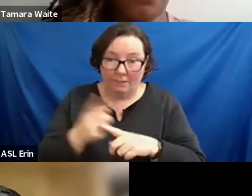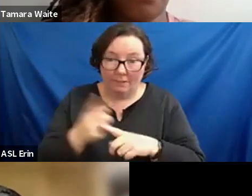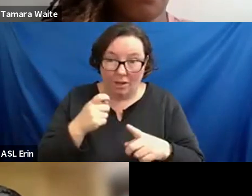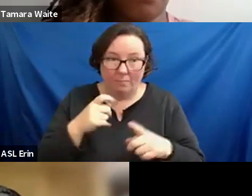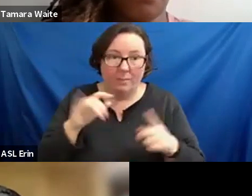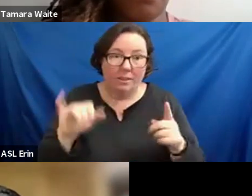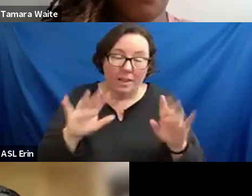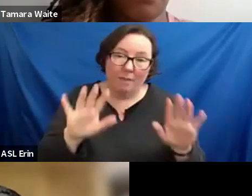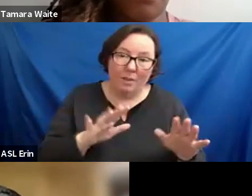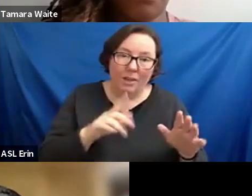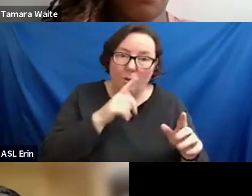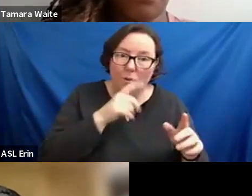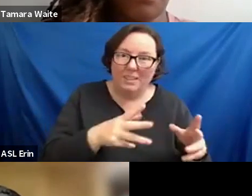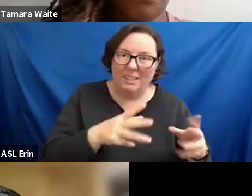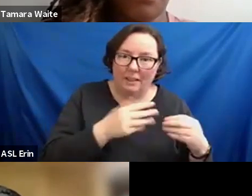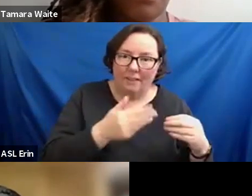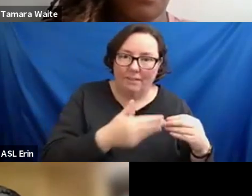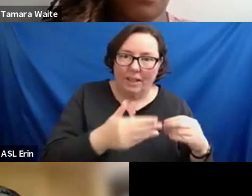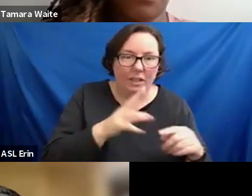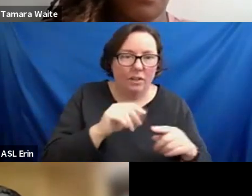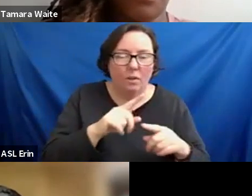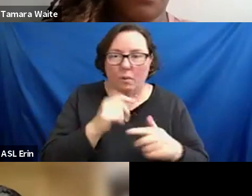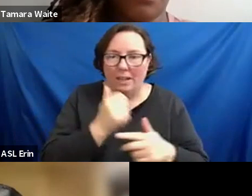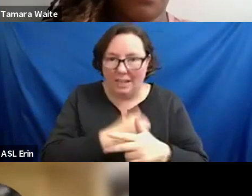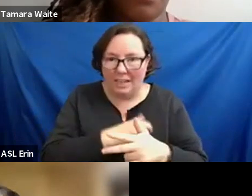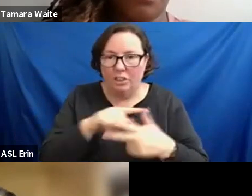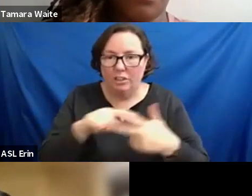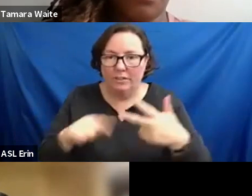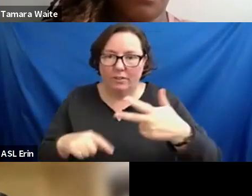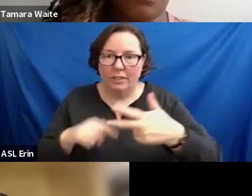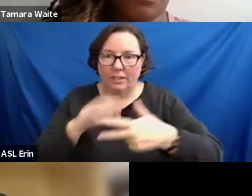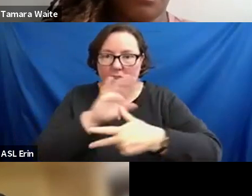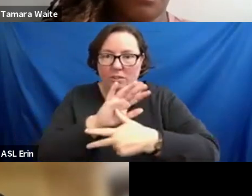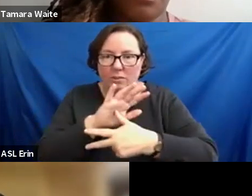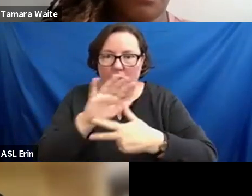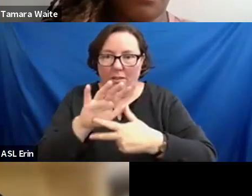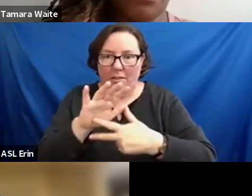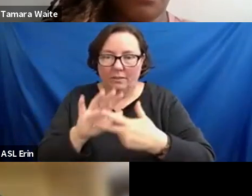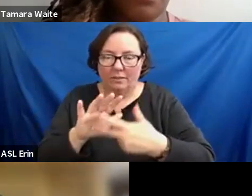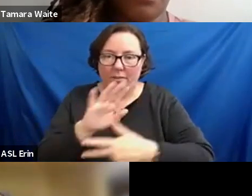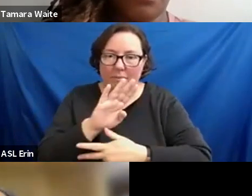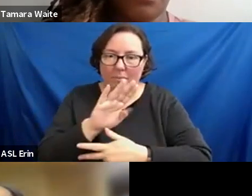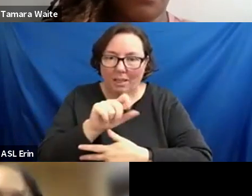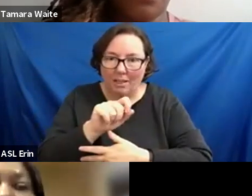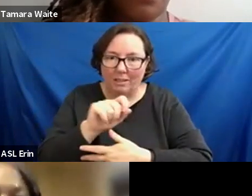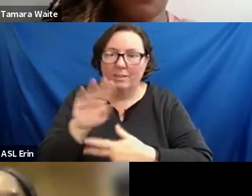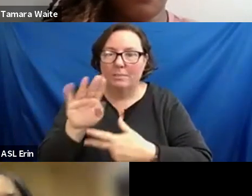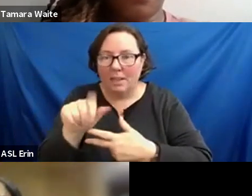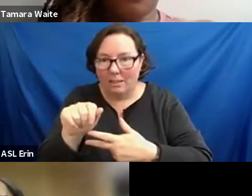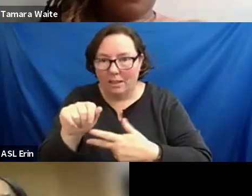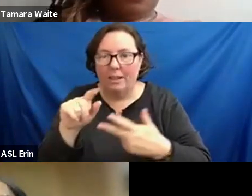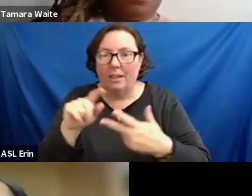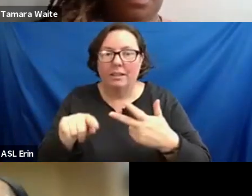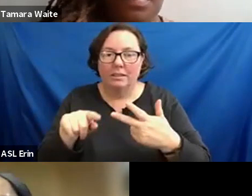That would be lovely too, but no, I was thinking more like each of the 3 exam schools, who was accepted into each